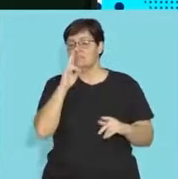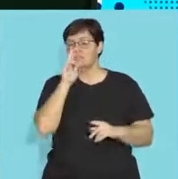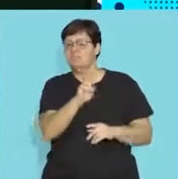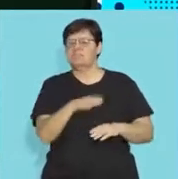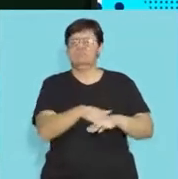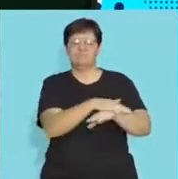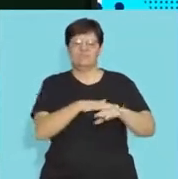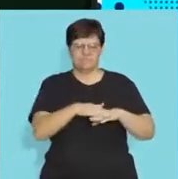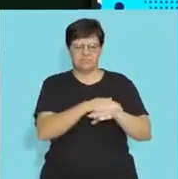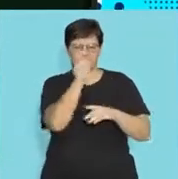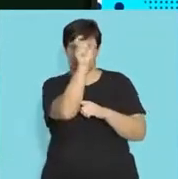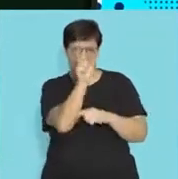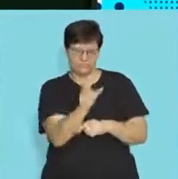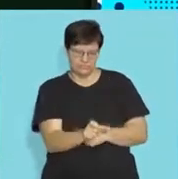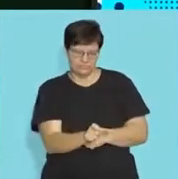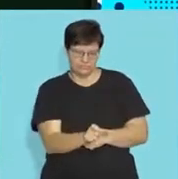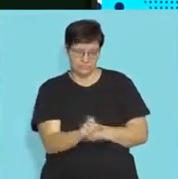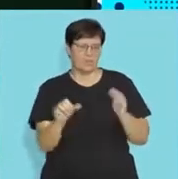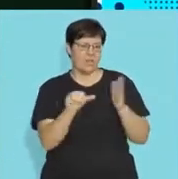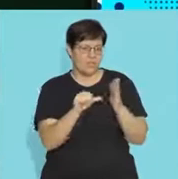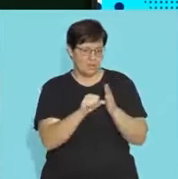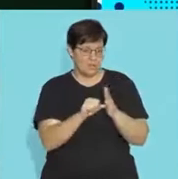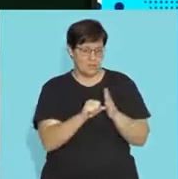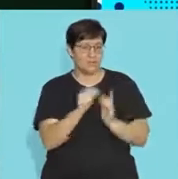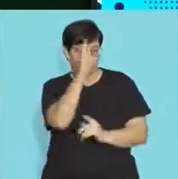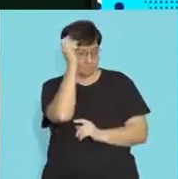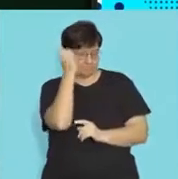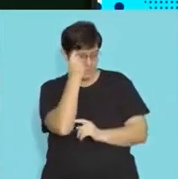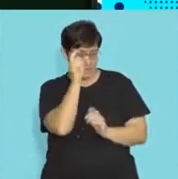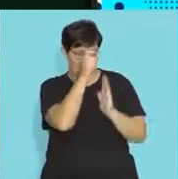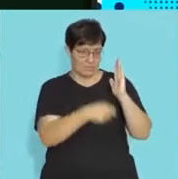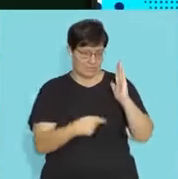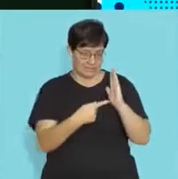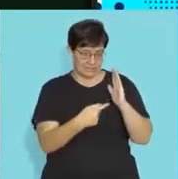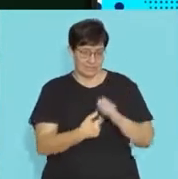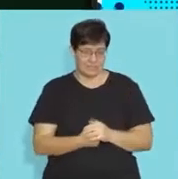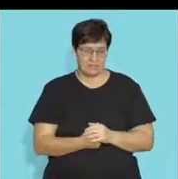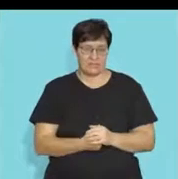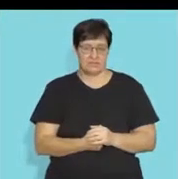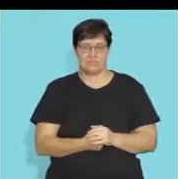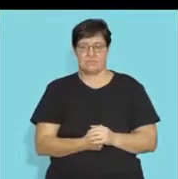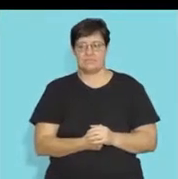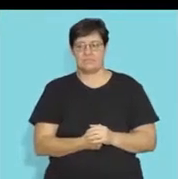off the lesson with looking at some basic terminology that's important to the rest of the lesson.